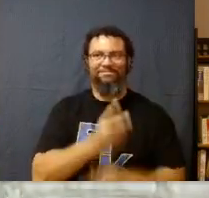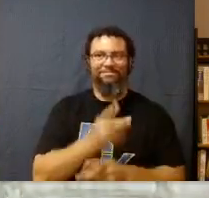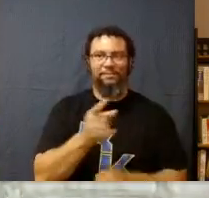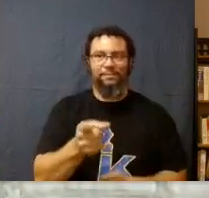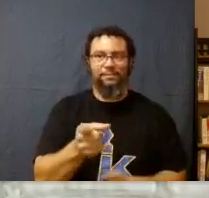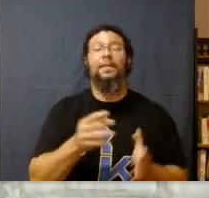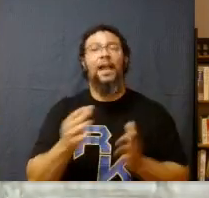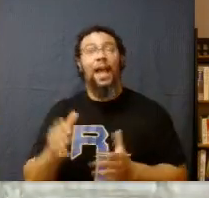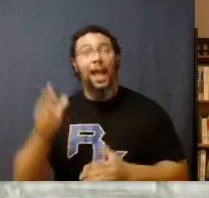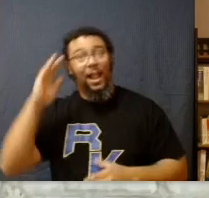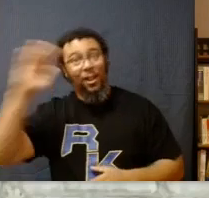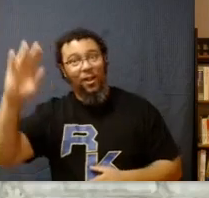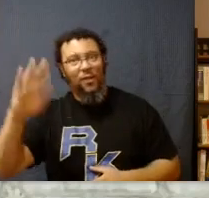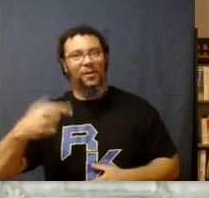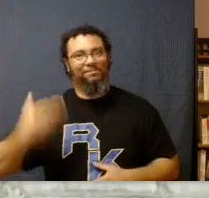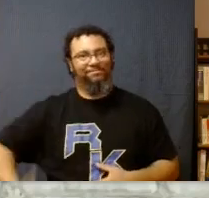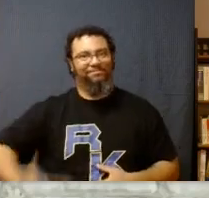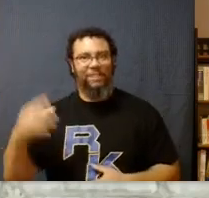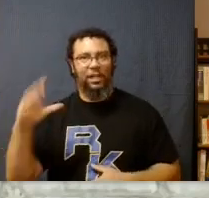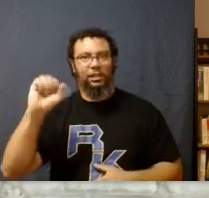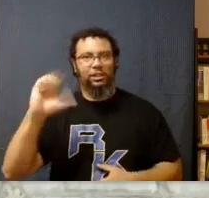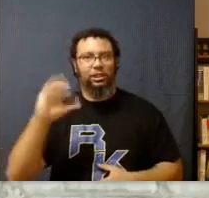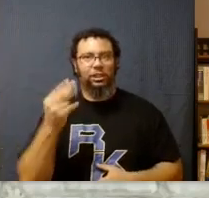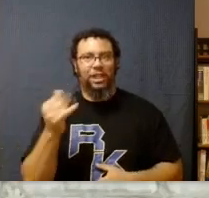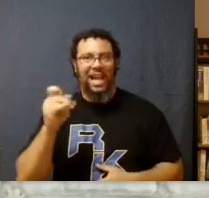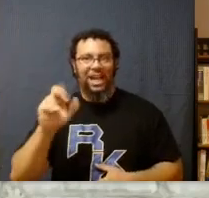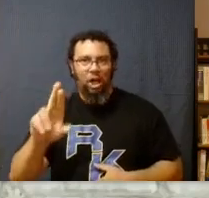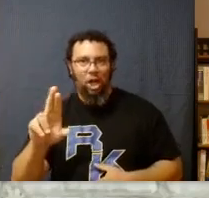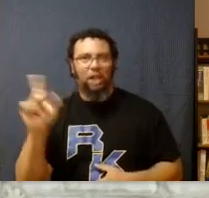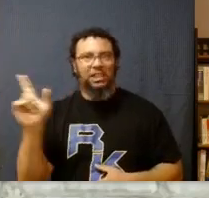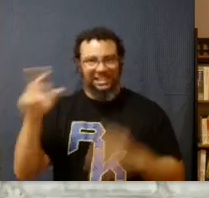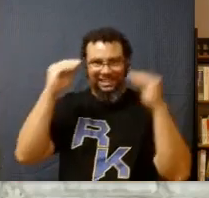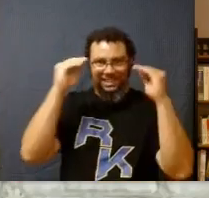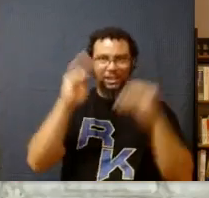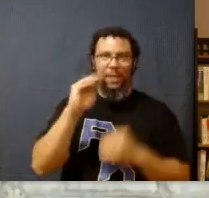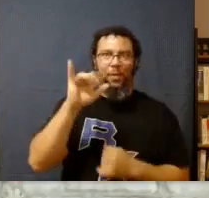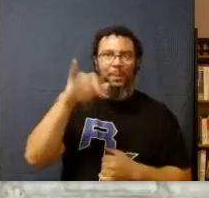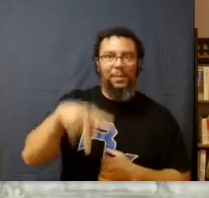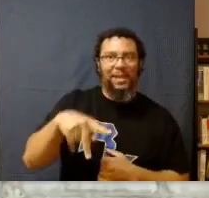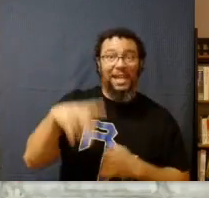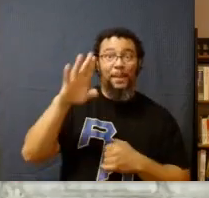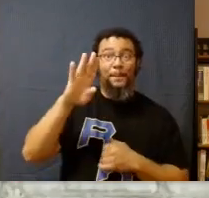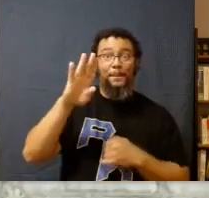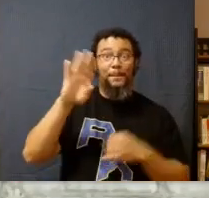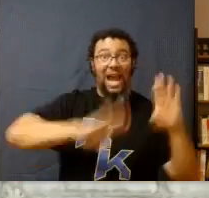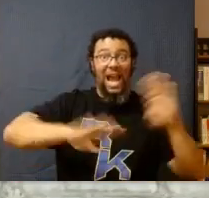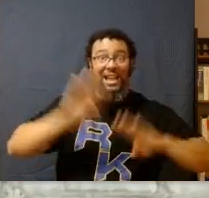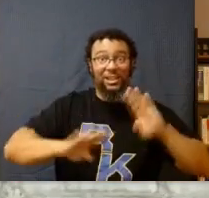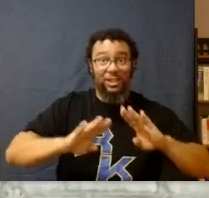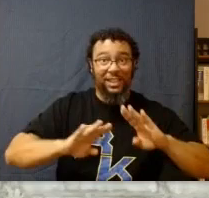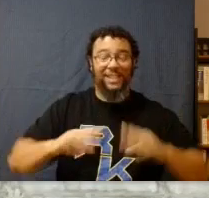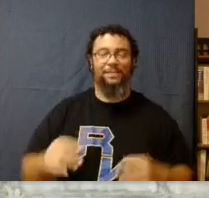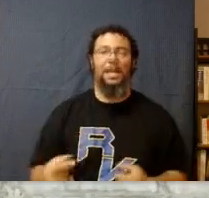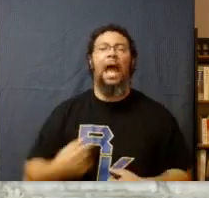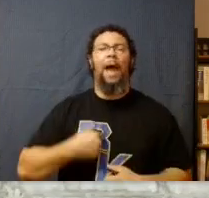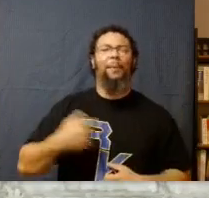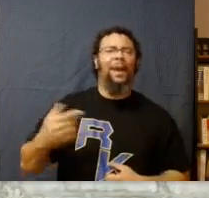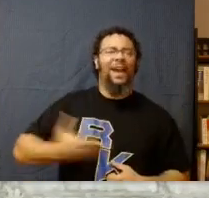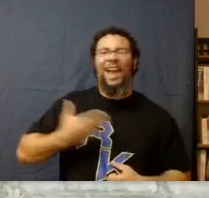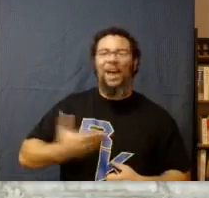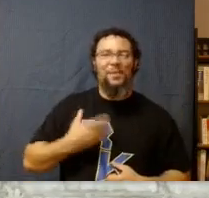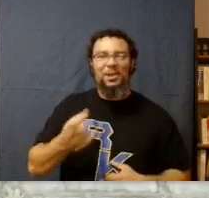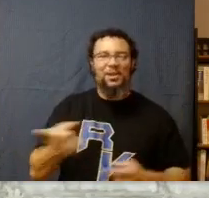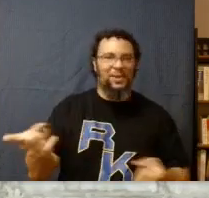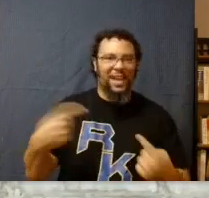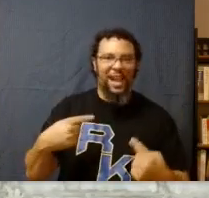name is Miss Schneider, and I teach MYP biology here at Rufus King. I am so glad you chose to be a general, and I cannot wait to meet you